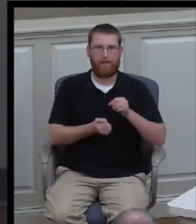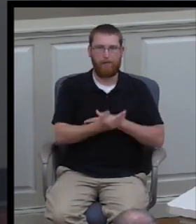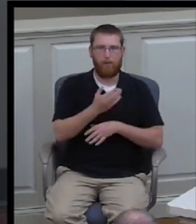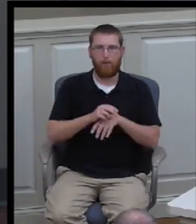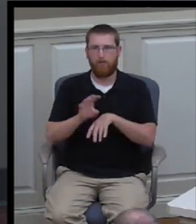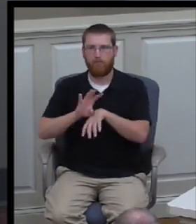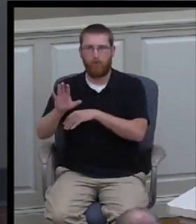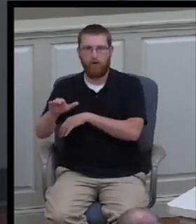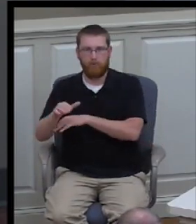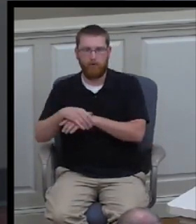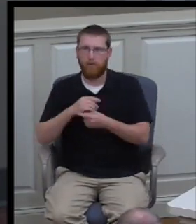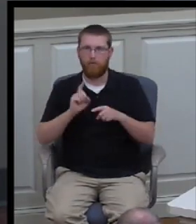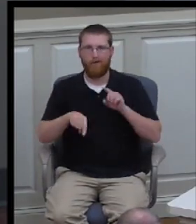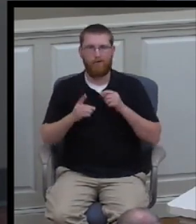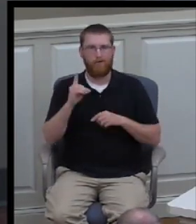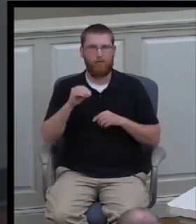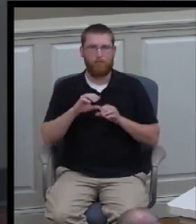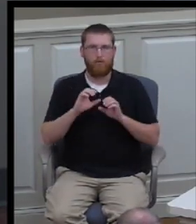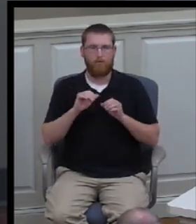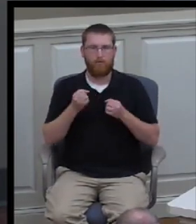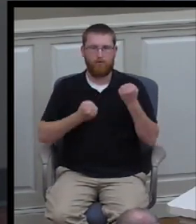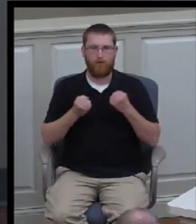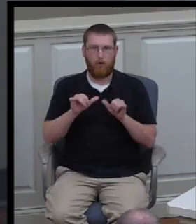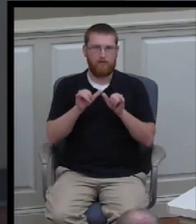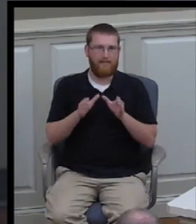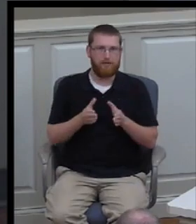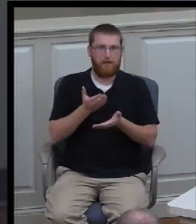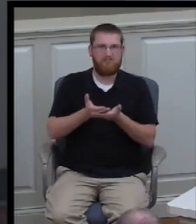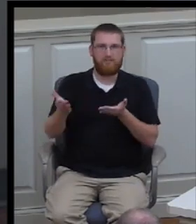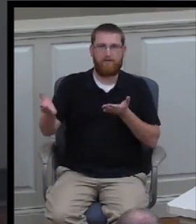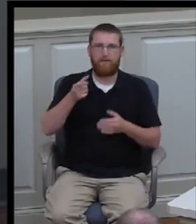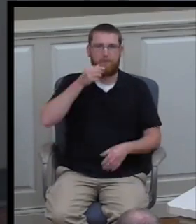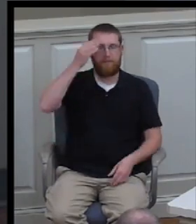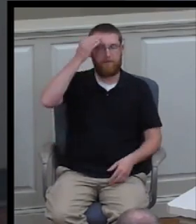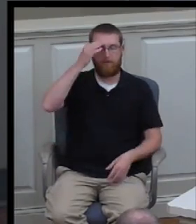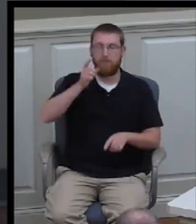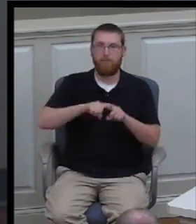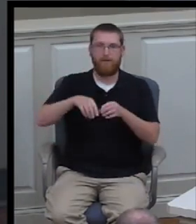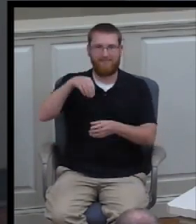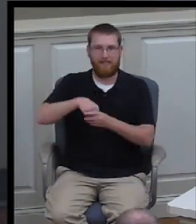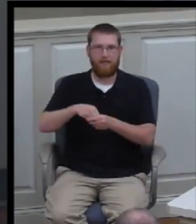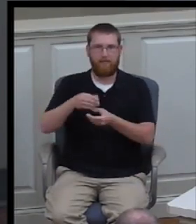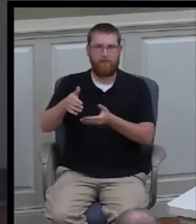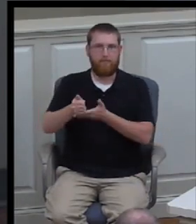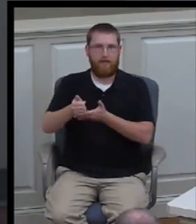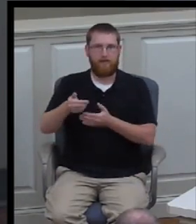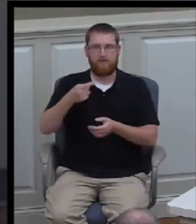addition. It's all engineer stuff. Who knows about all that stuff? But it's in the back, and that's what it says.